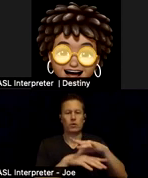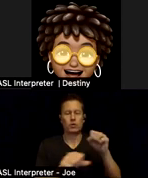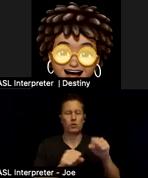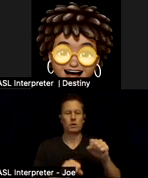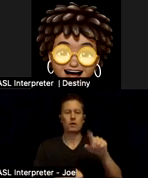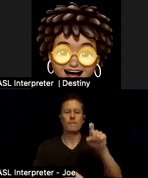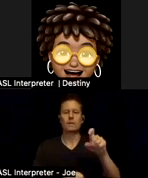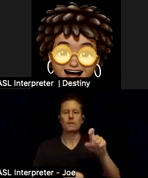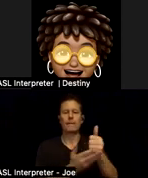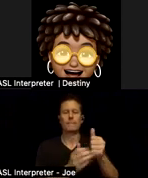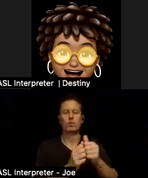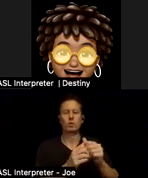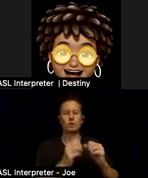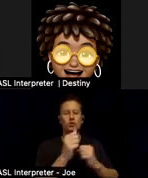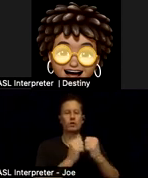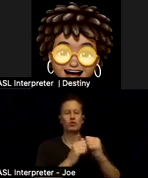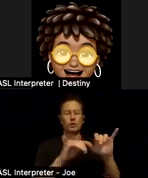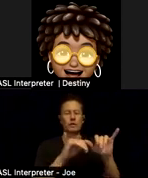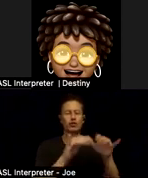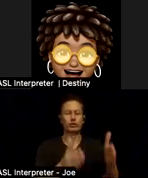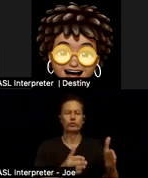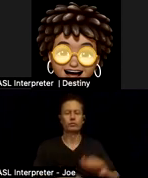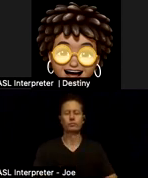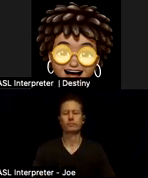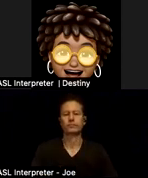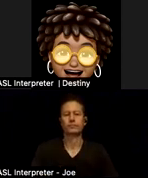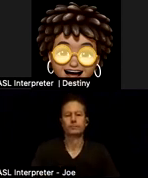help in getting that figured out on how to do it.